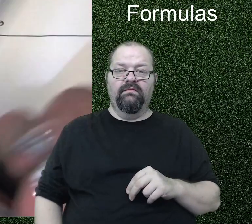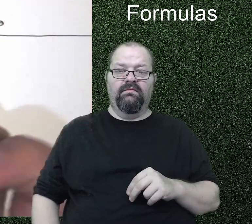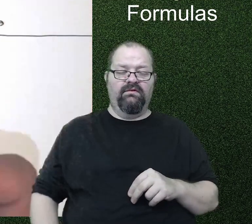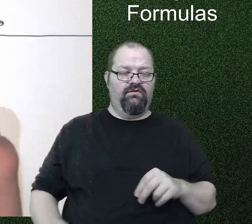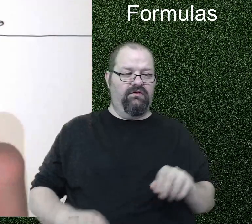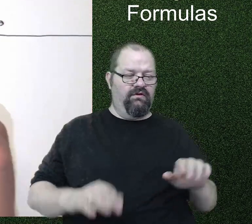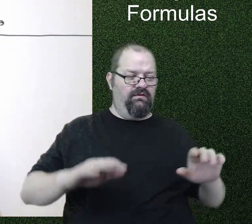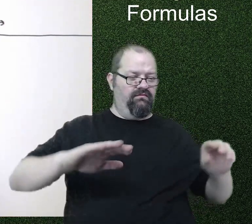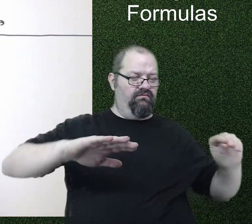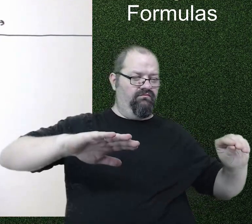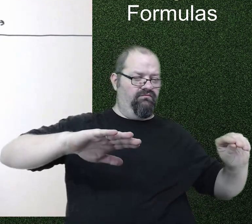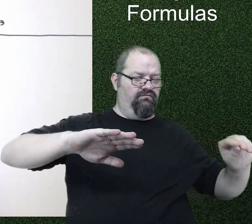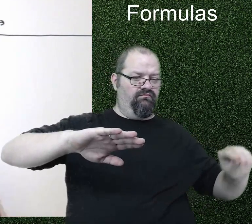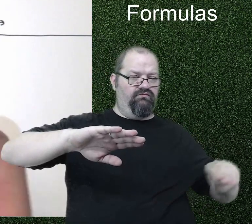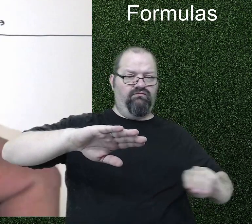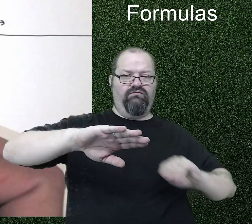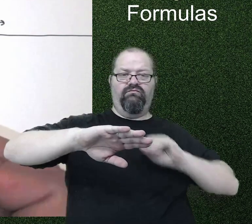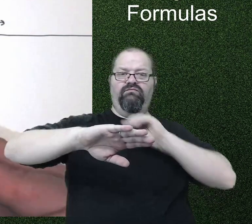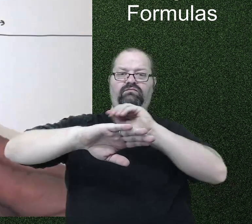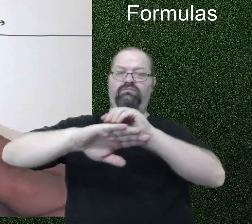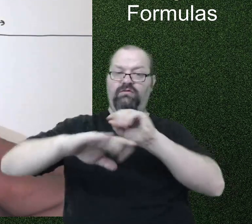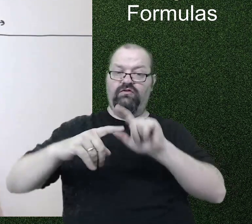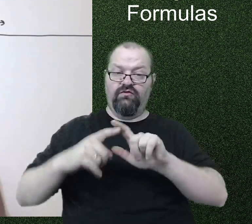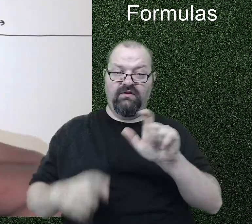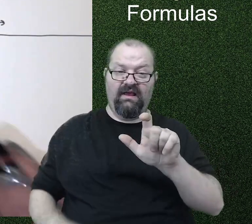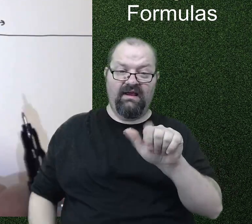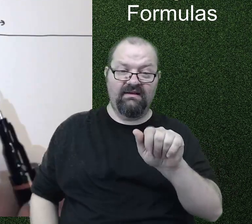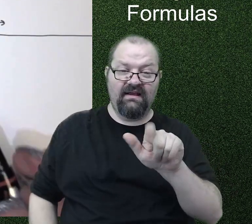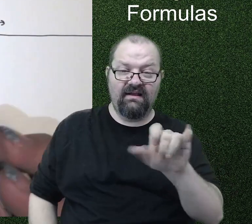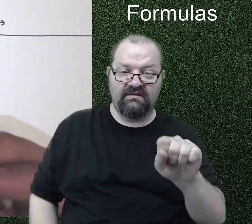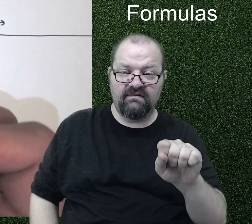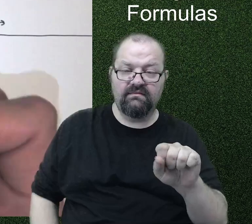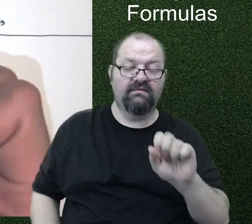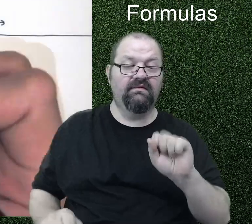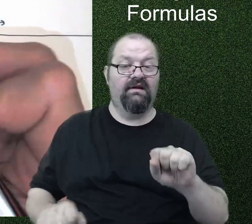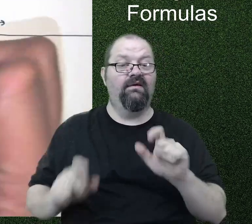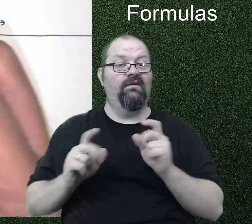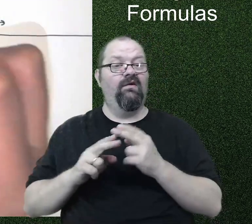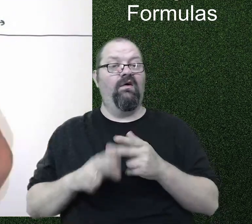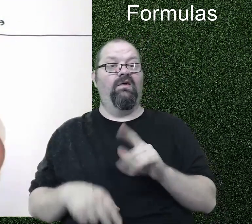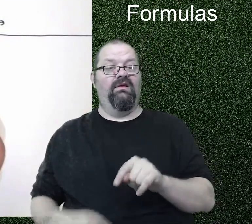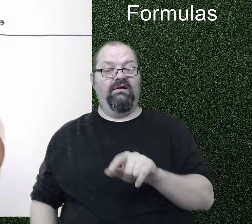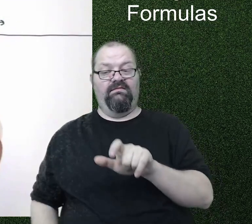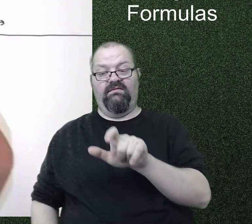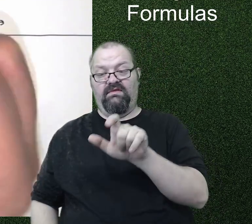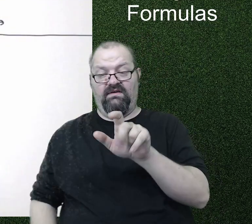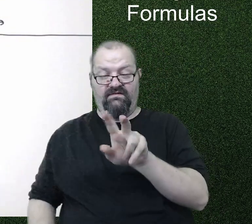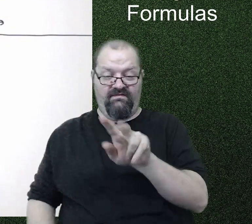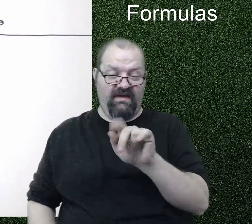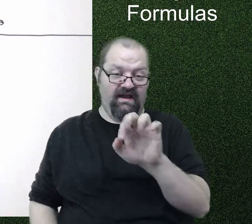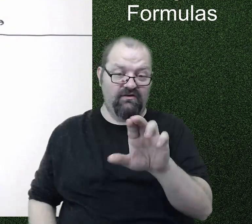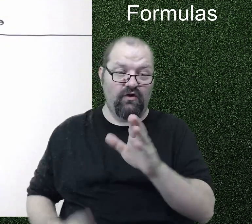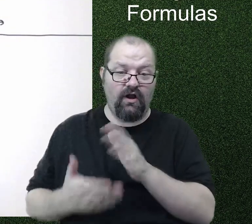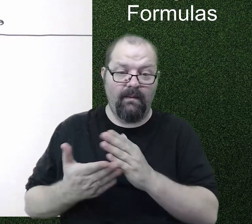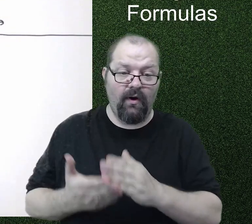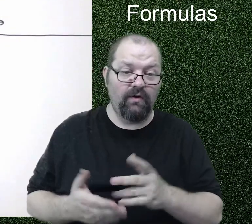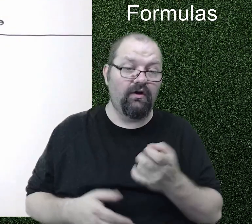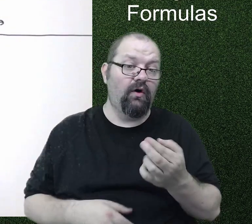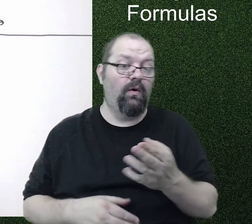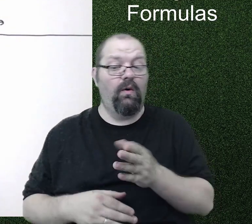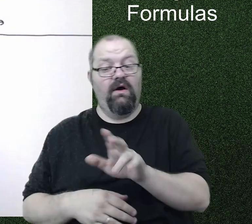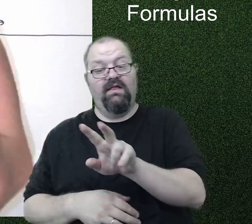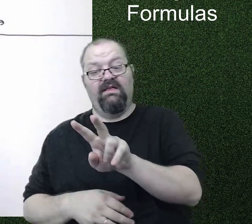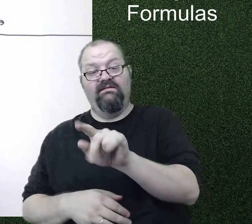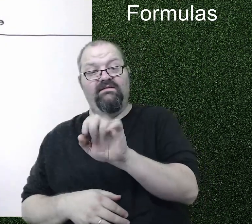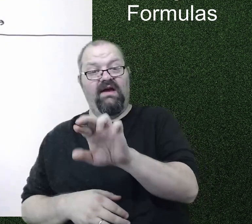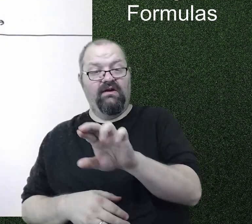the x-axis. So I could call these vector components of v in the x and y direction vector projections of